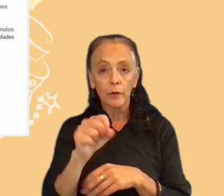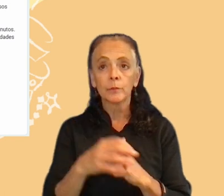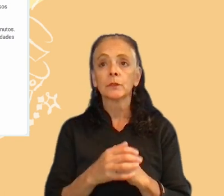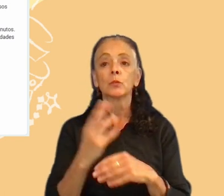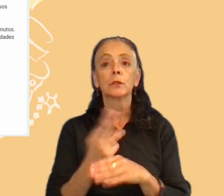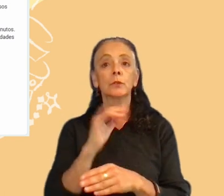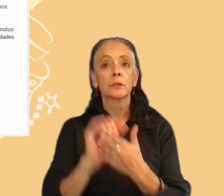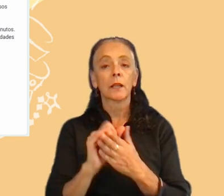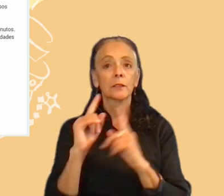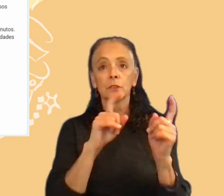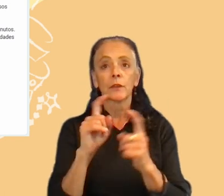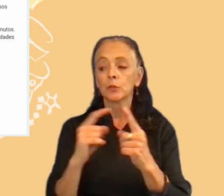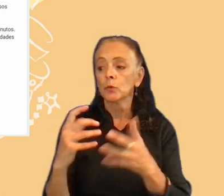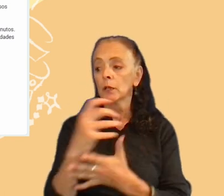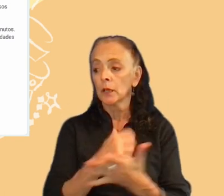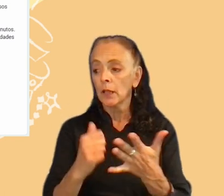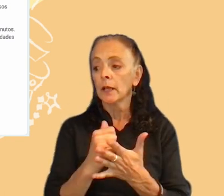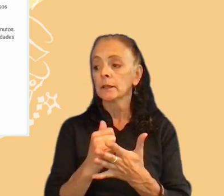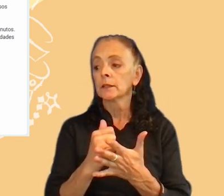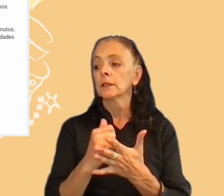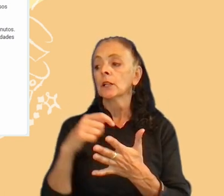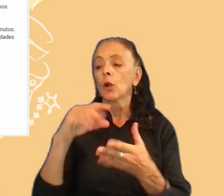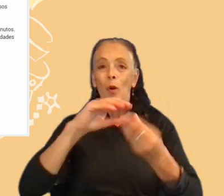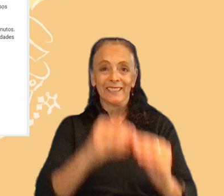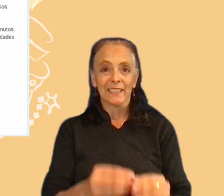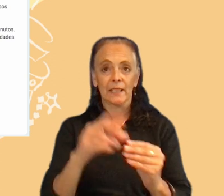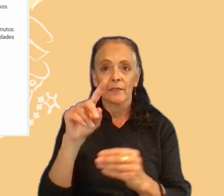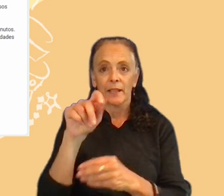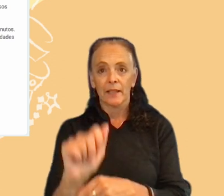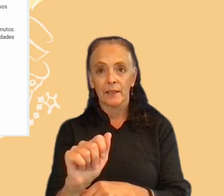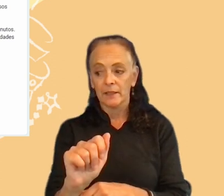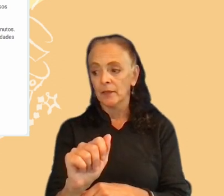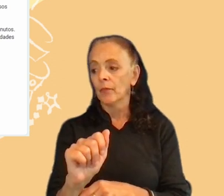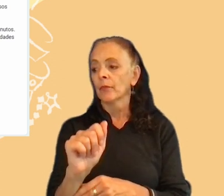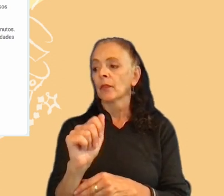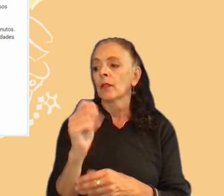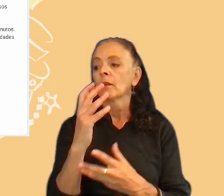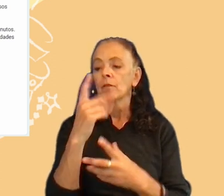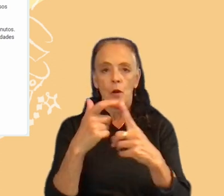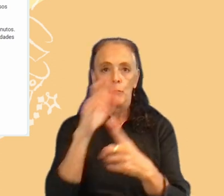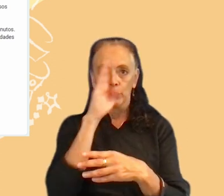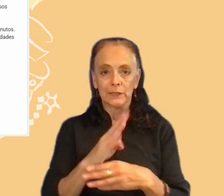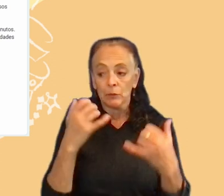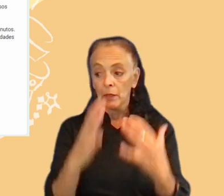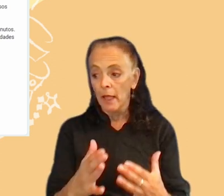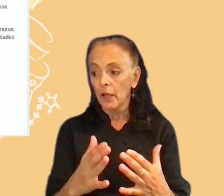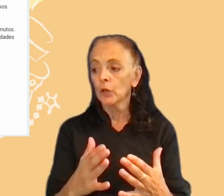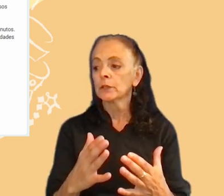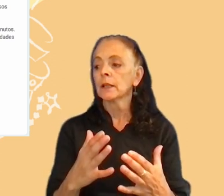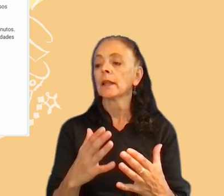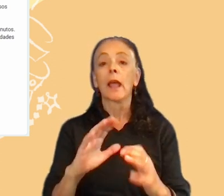server to collect quantitative data while recruiting these brazilian players and uh they received this survey